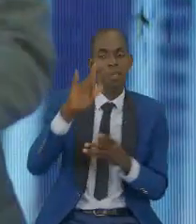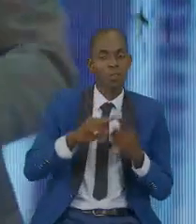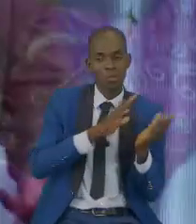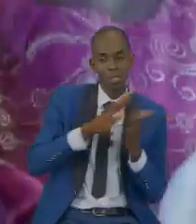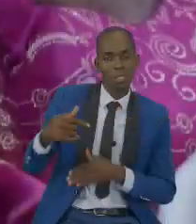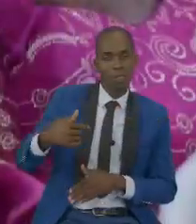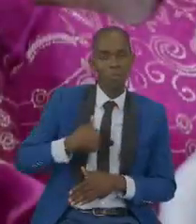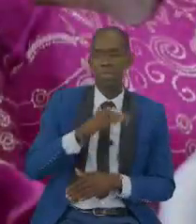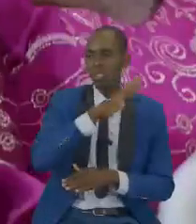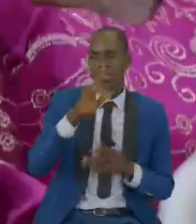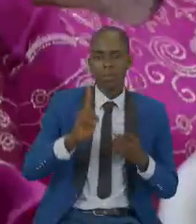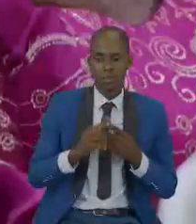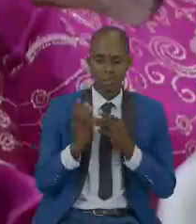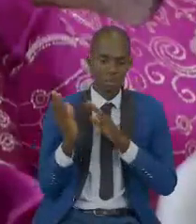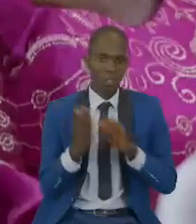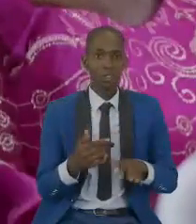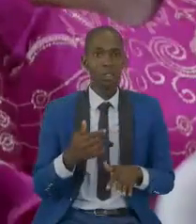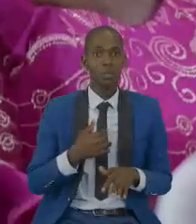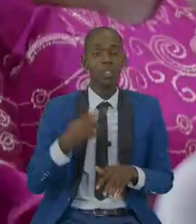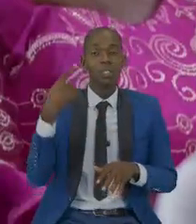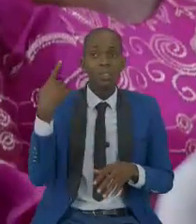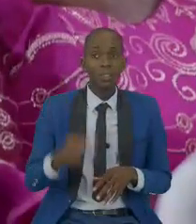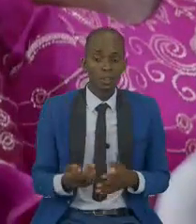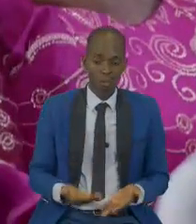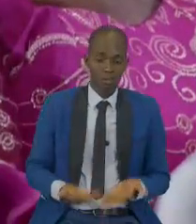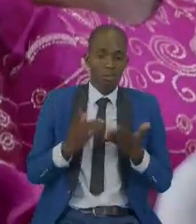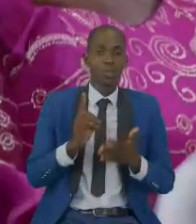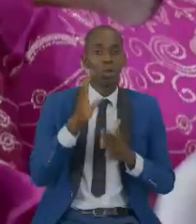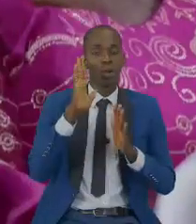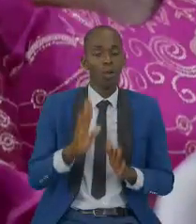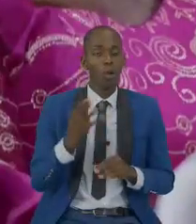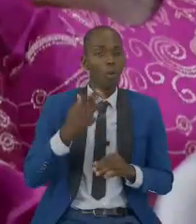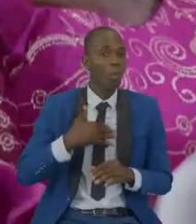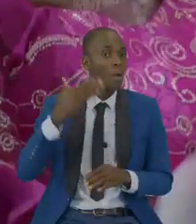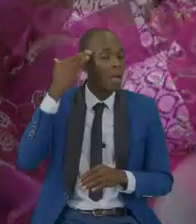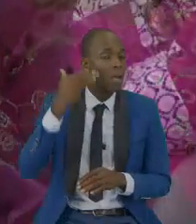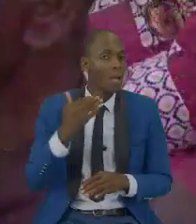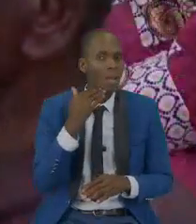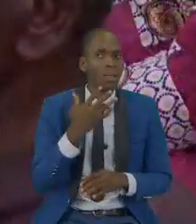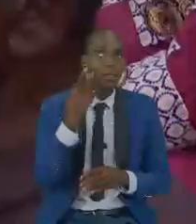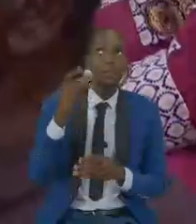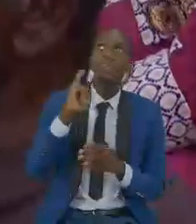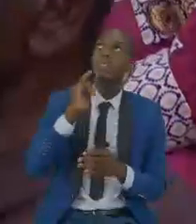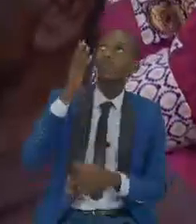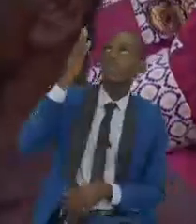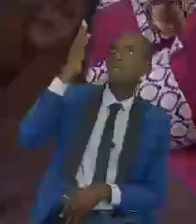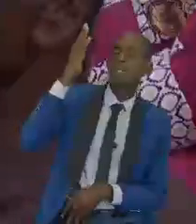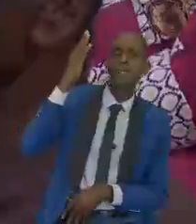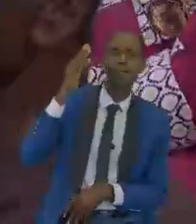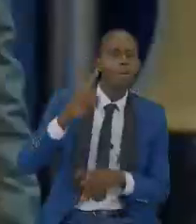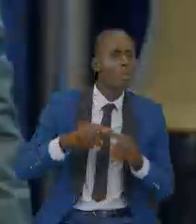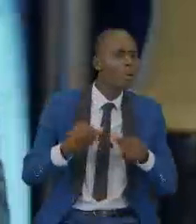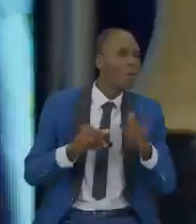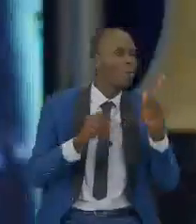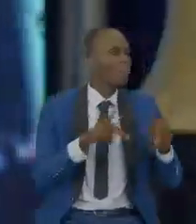there. The uplifter of my head and the uplifter of my life. Look at him standing there. But the fellow who has